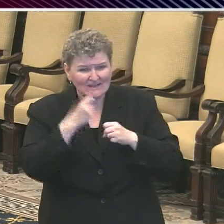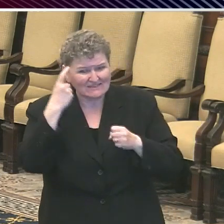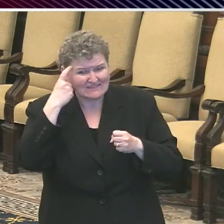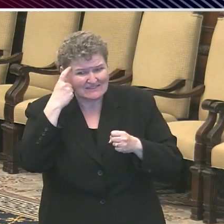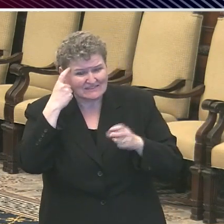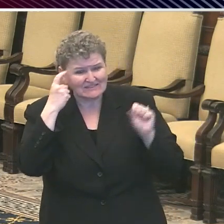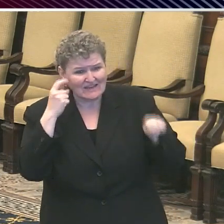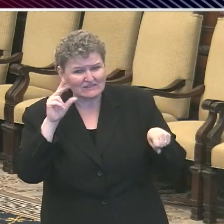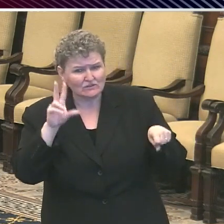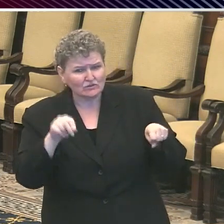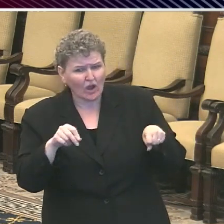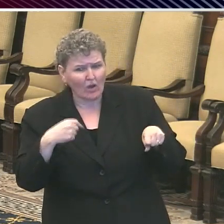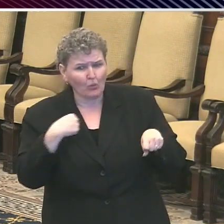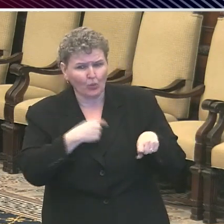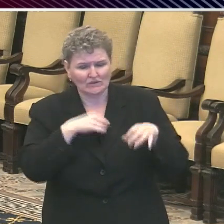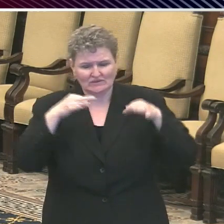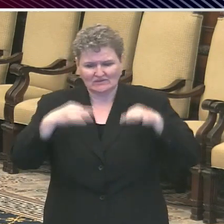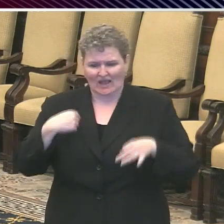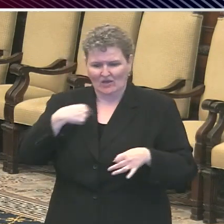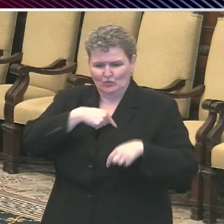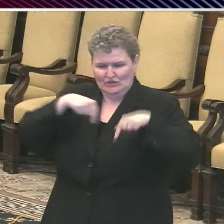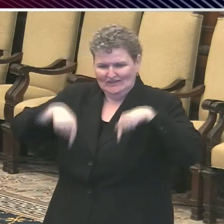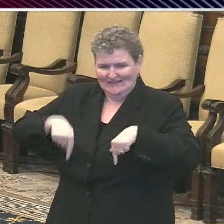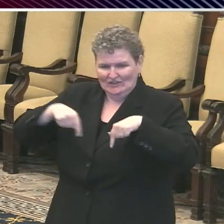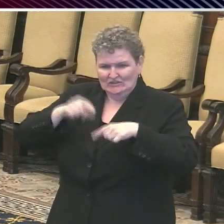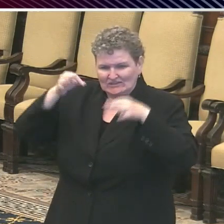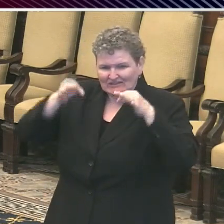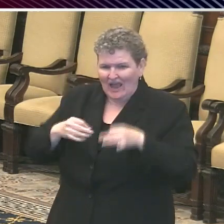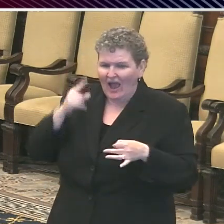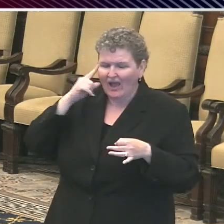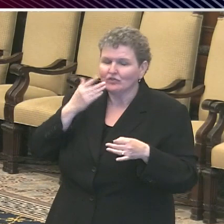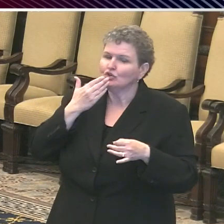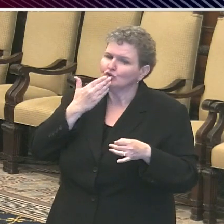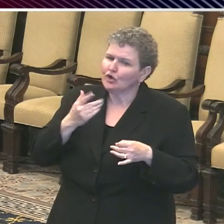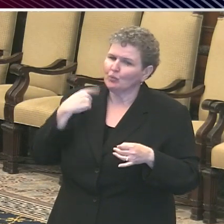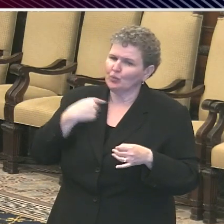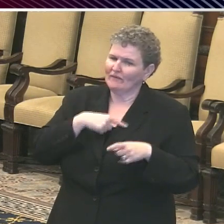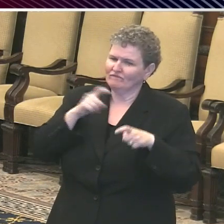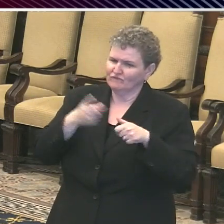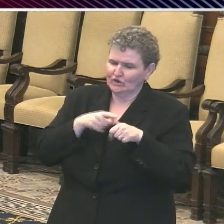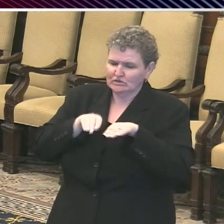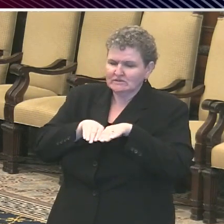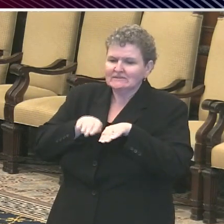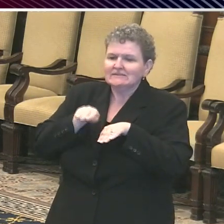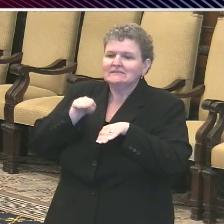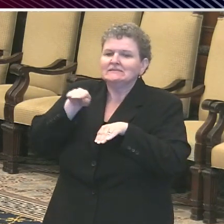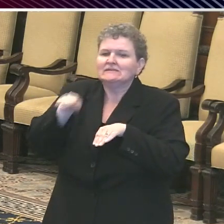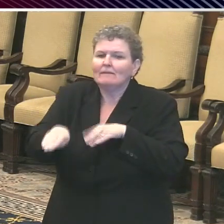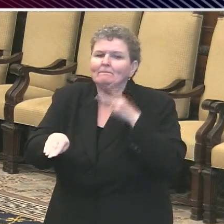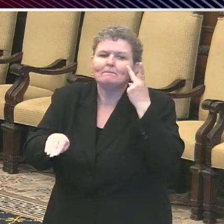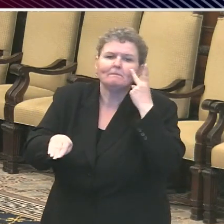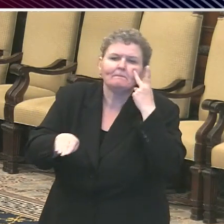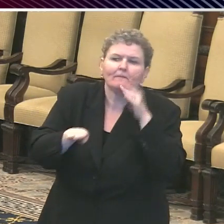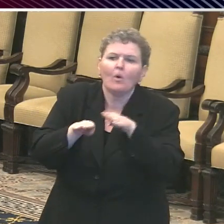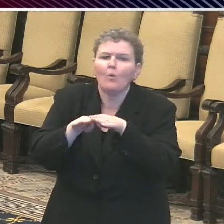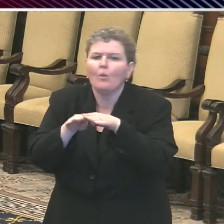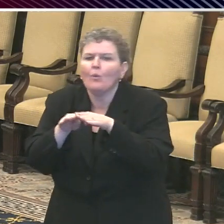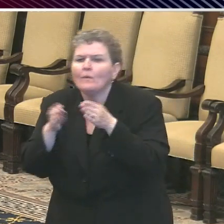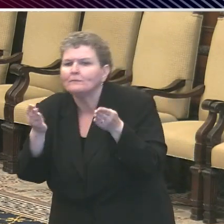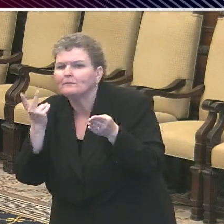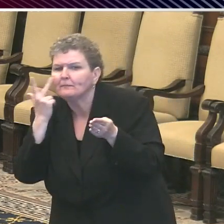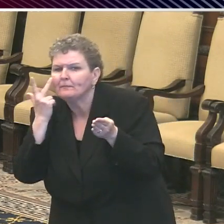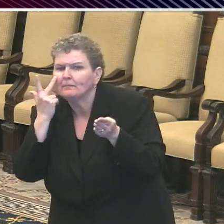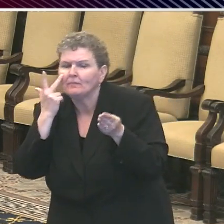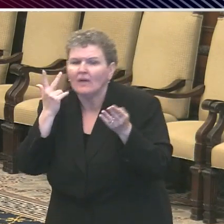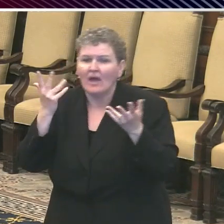it is safe for us to take this first step. Again, we'll lay out tomorrow what that first step involves. There's a lot of safety features built into that